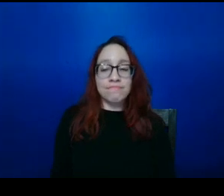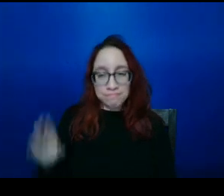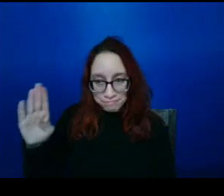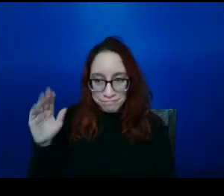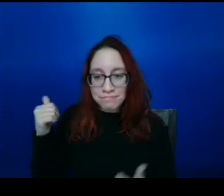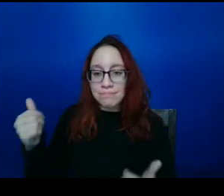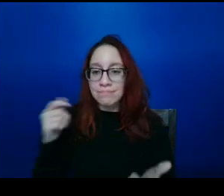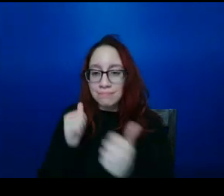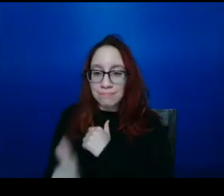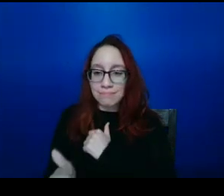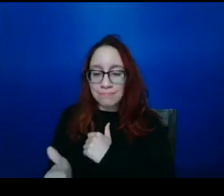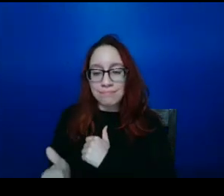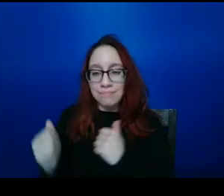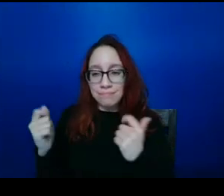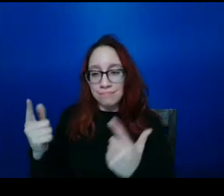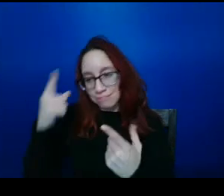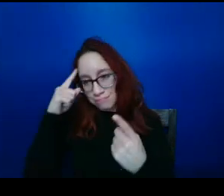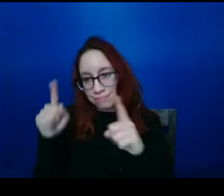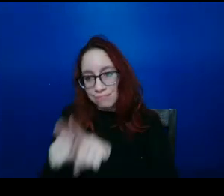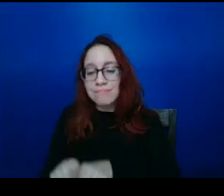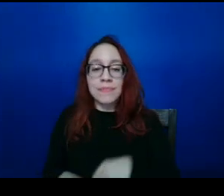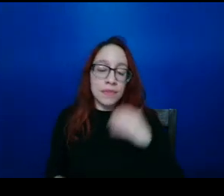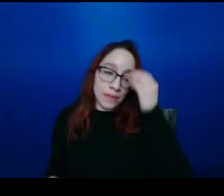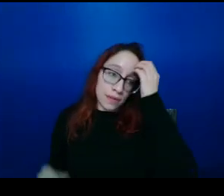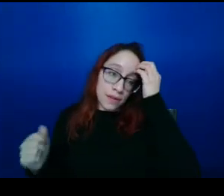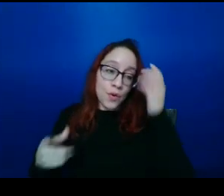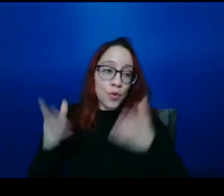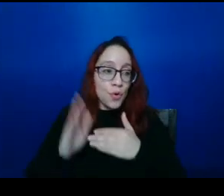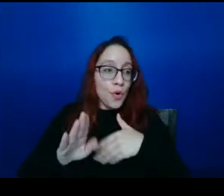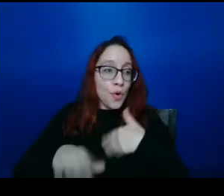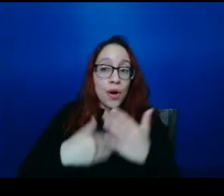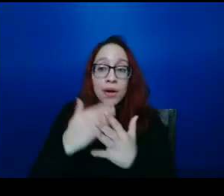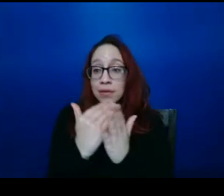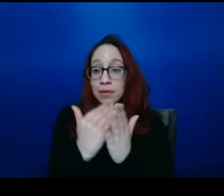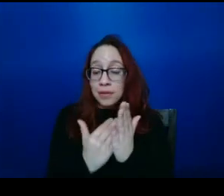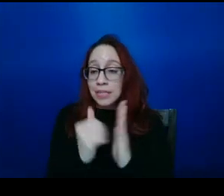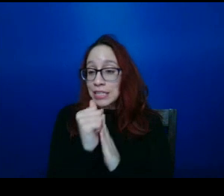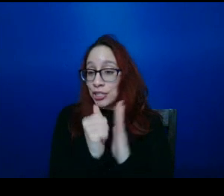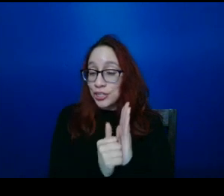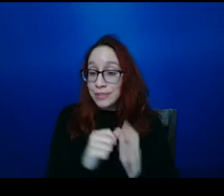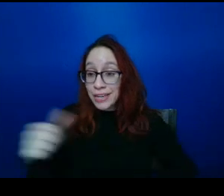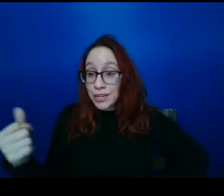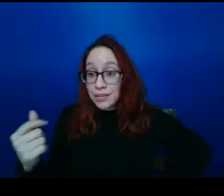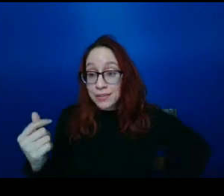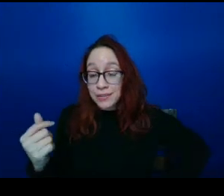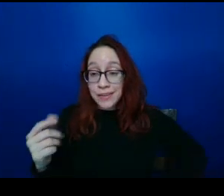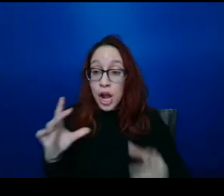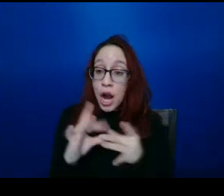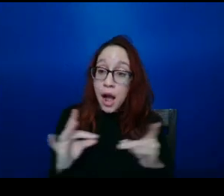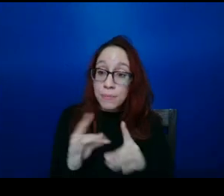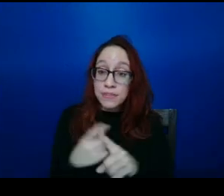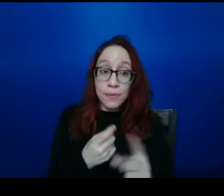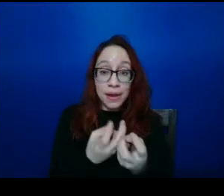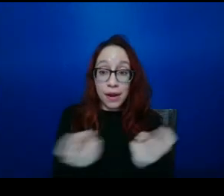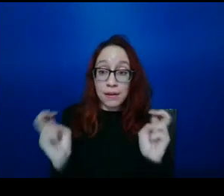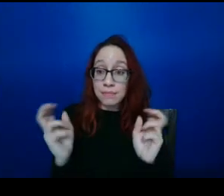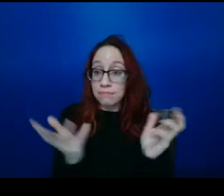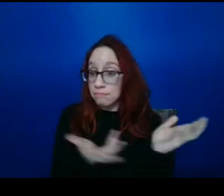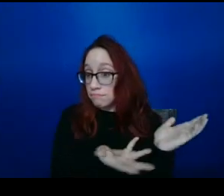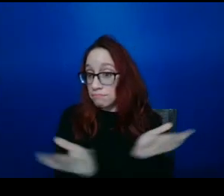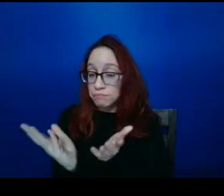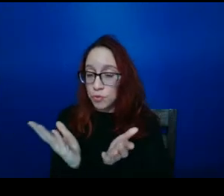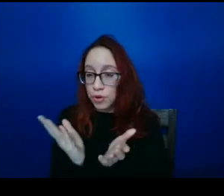it. The motion passes unanimously. This concludes all the items on the agenda. Are there any final comments from my colleagues as